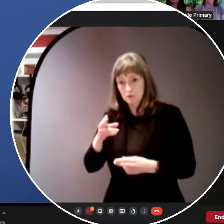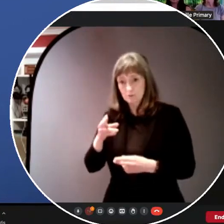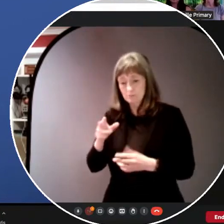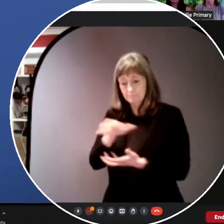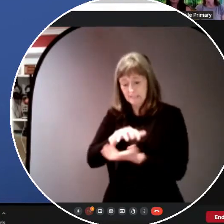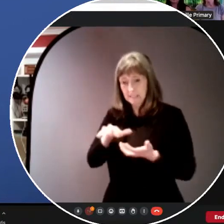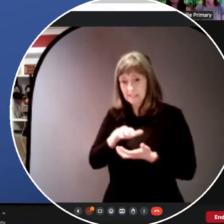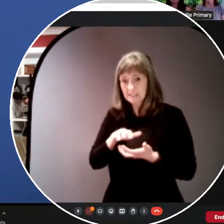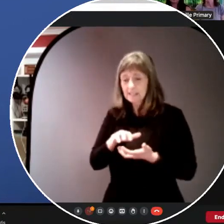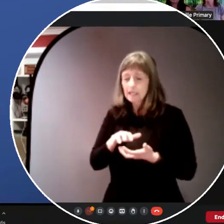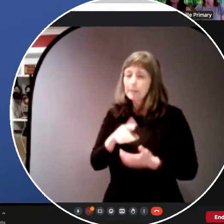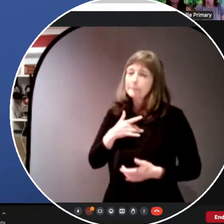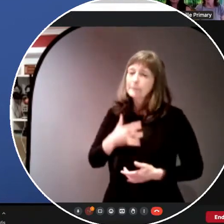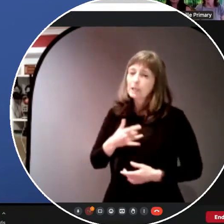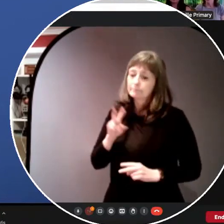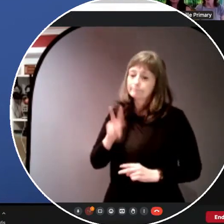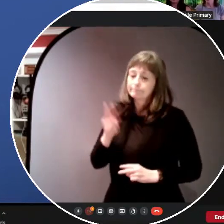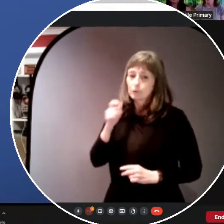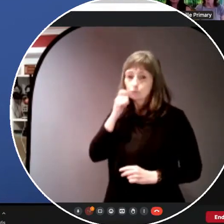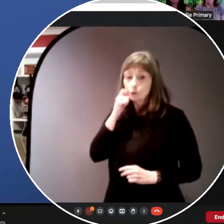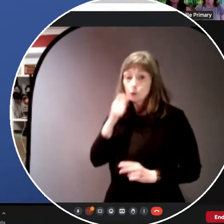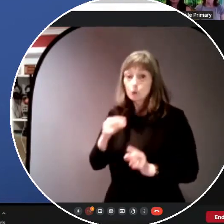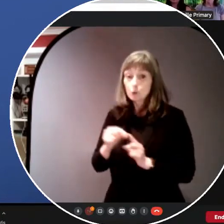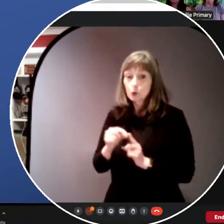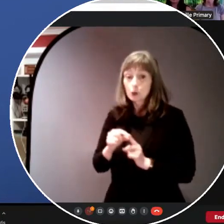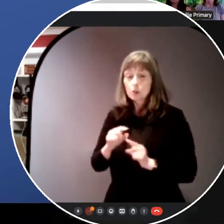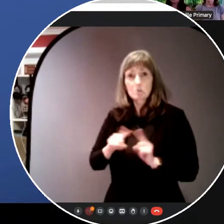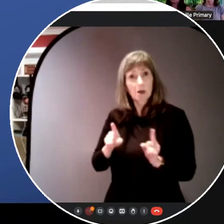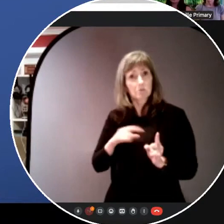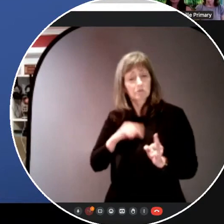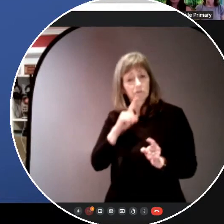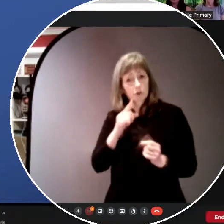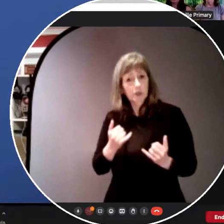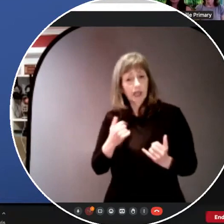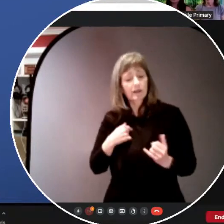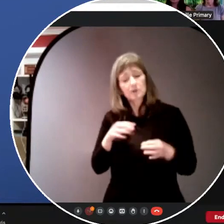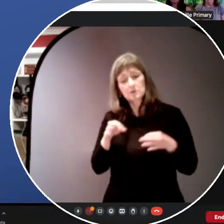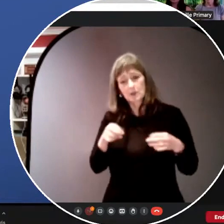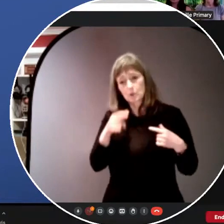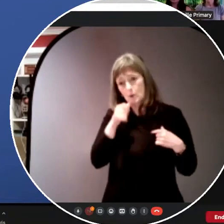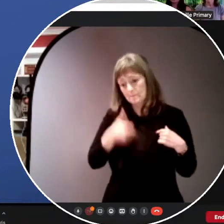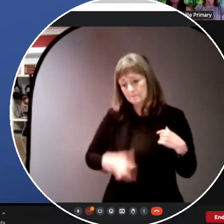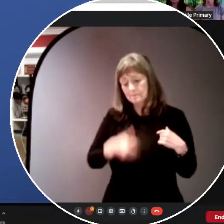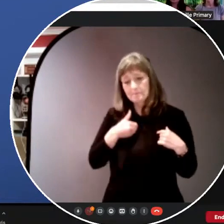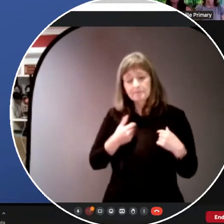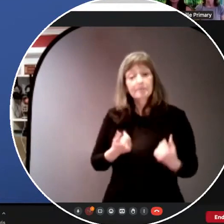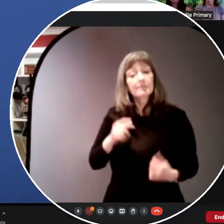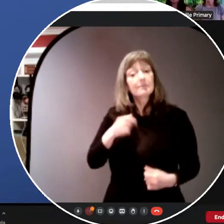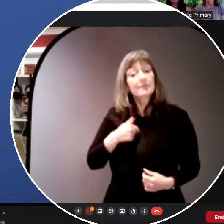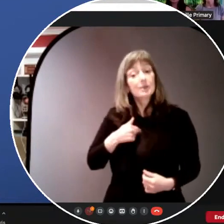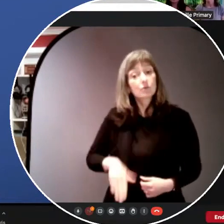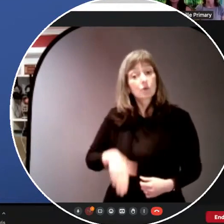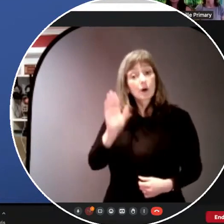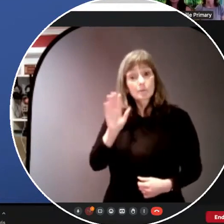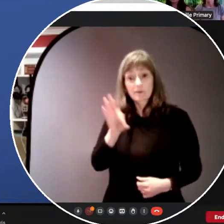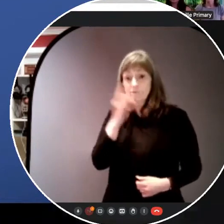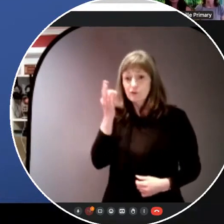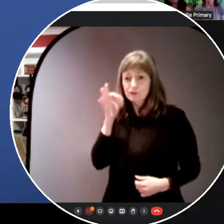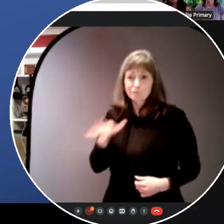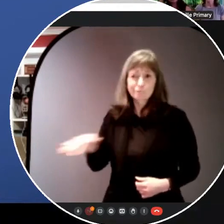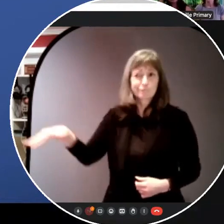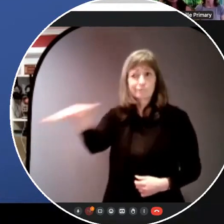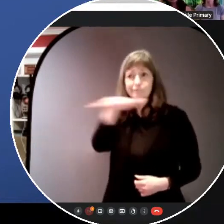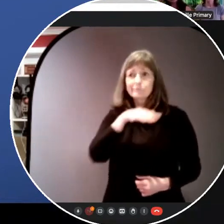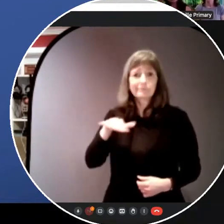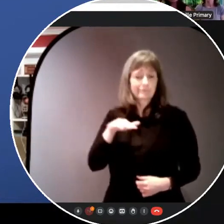for today it explains clearly who we are. I grew up with French all around me. The street that I grew up